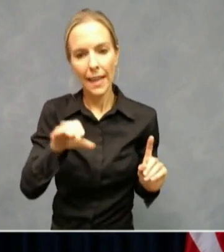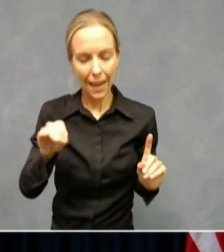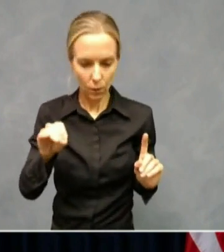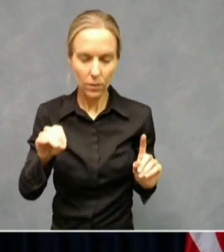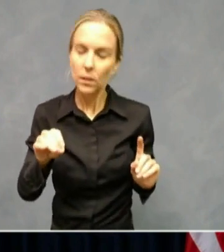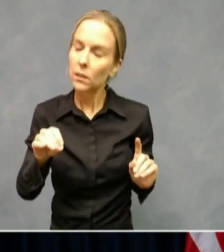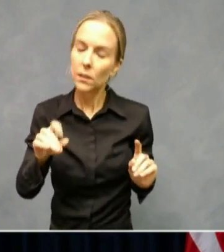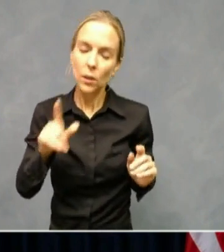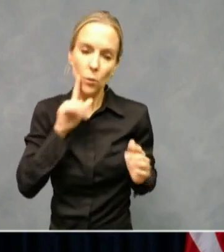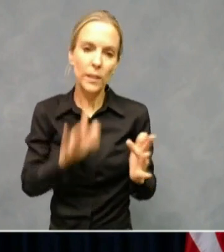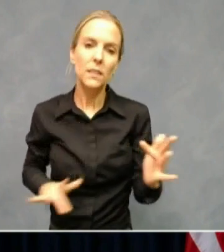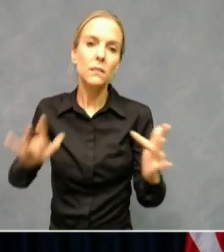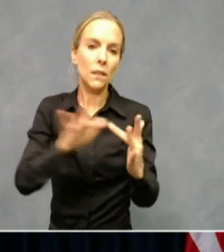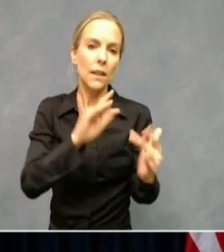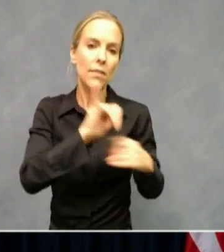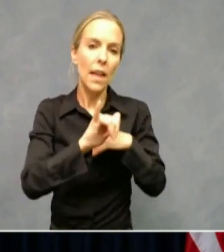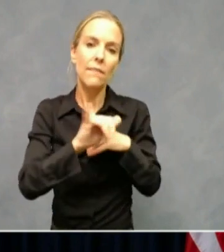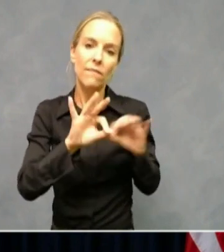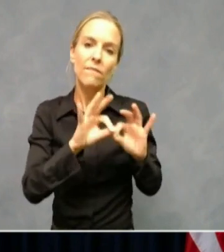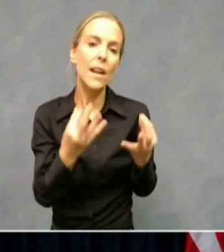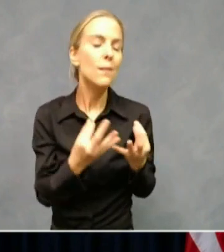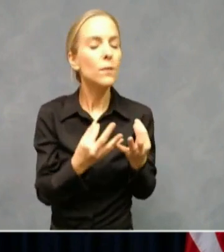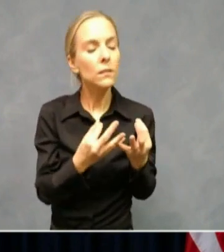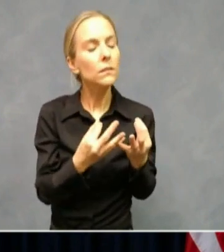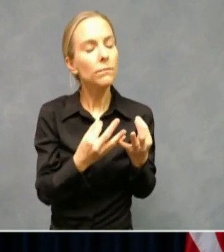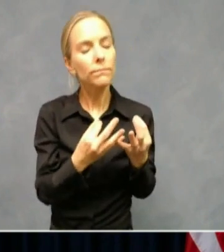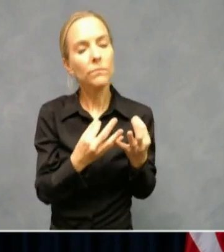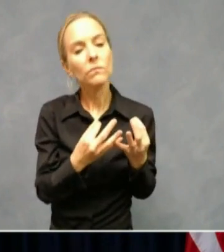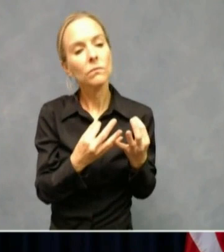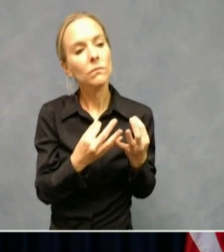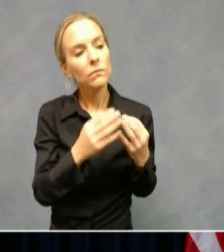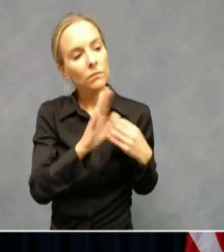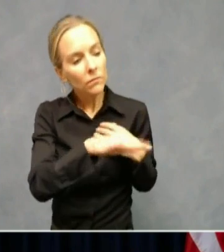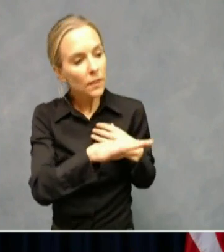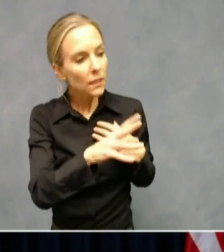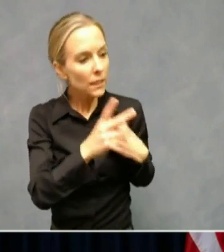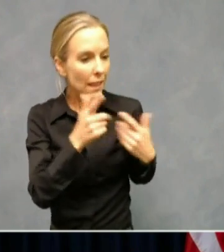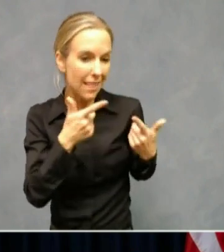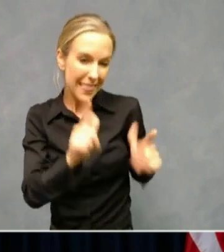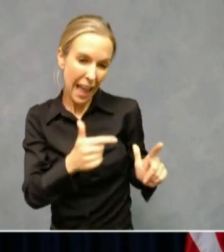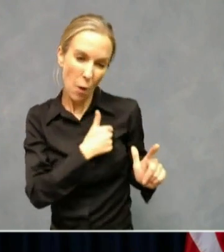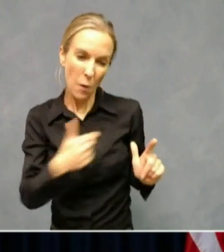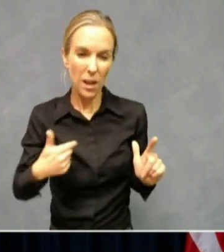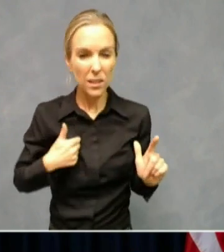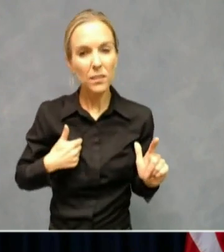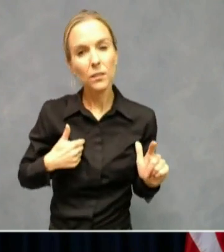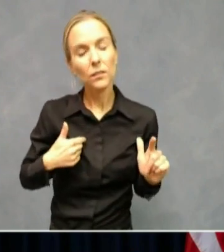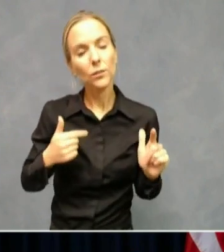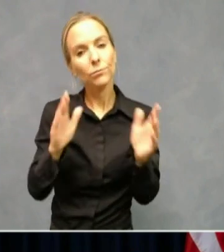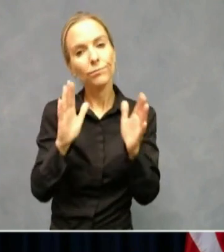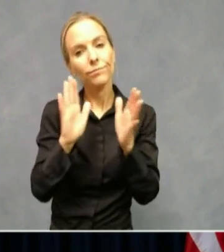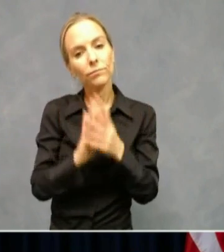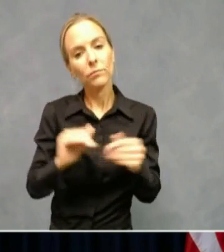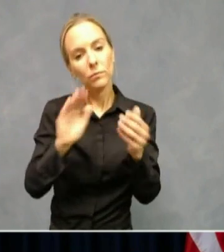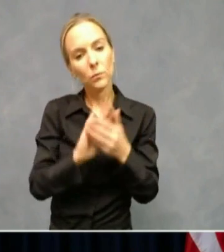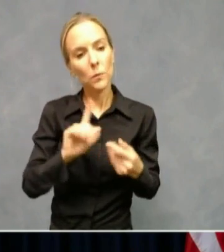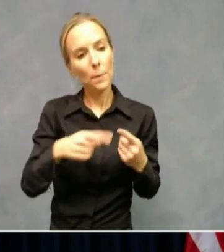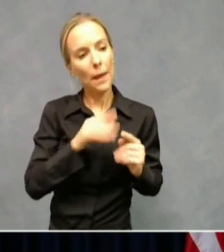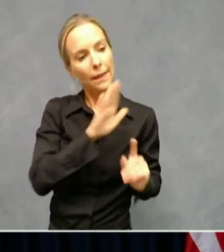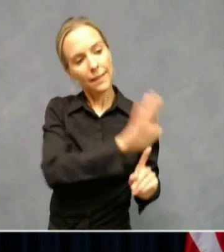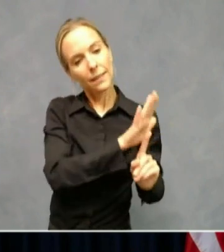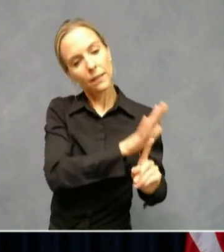that family to see if they'll allow us to talk about his incredible work and